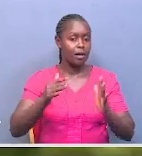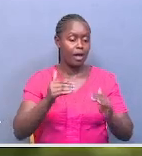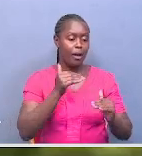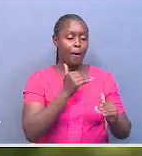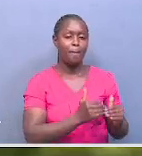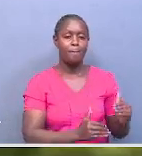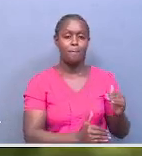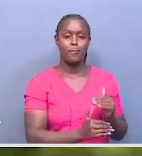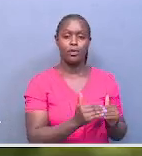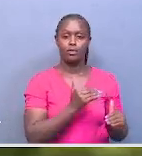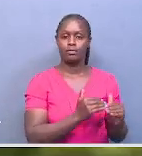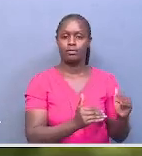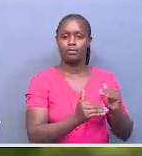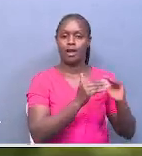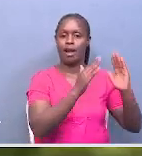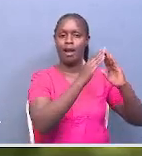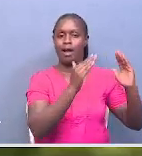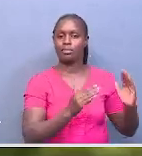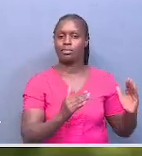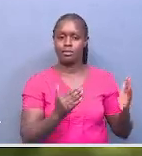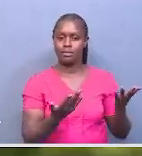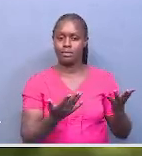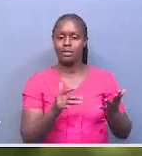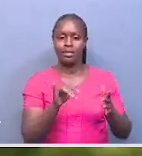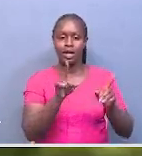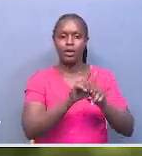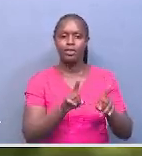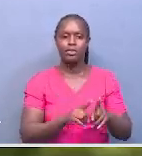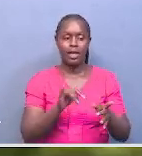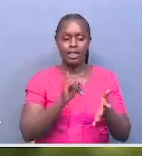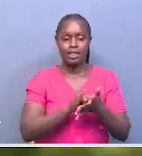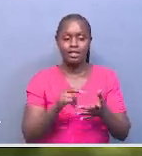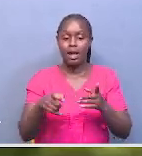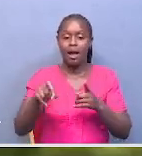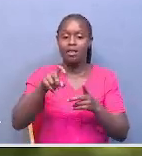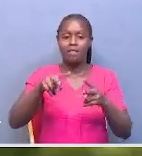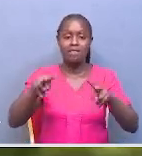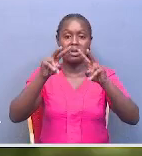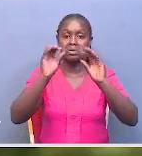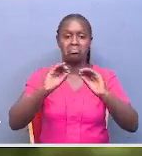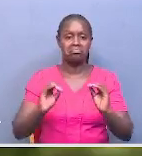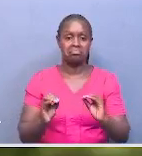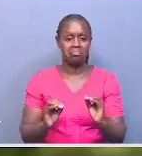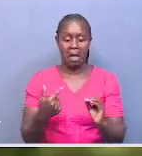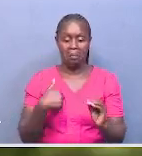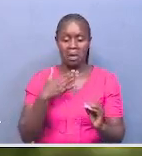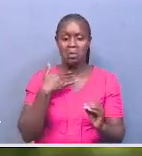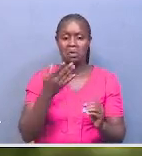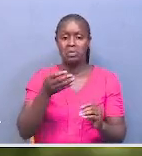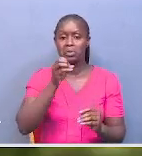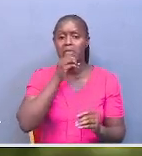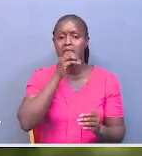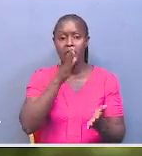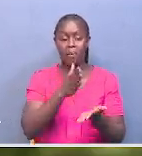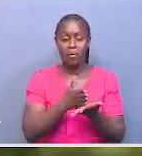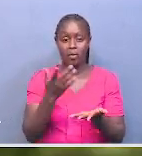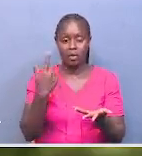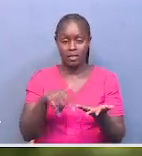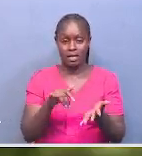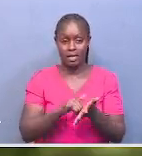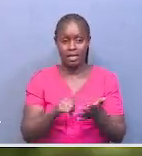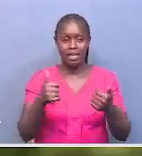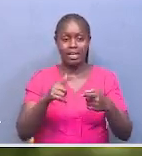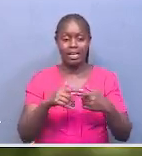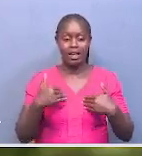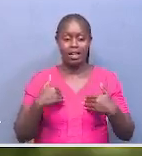building structures. It is brick and mortars. And this does not add value. And I want to assure you that any trained healthcare